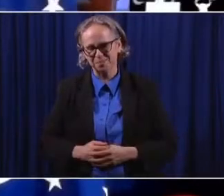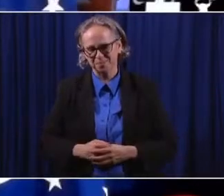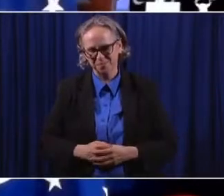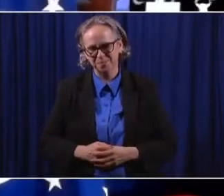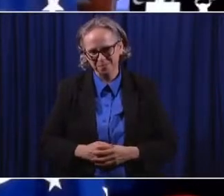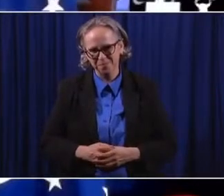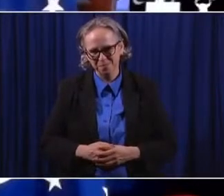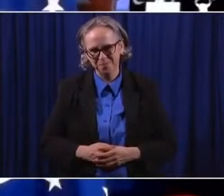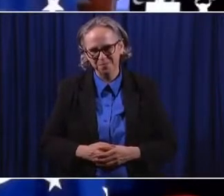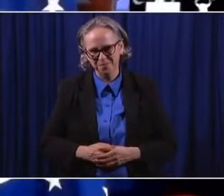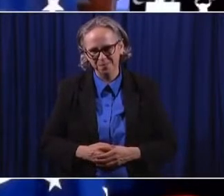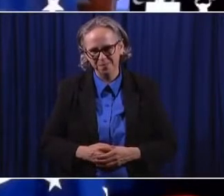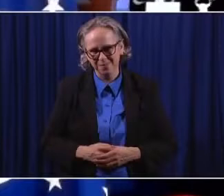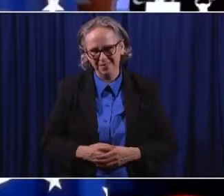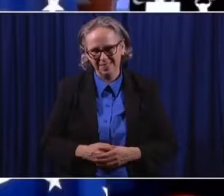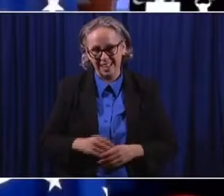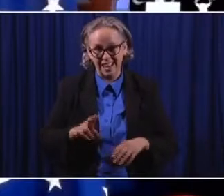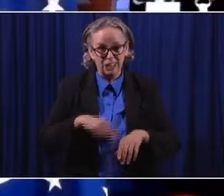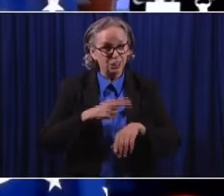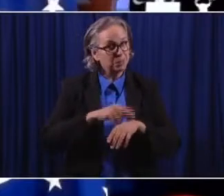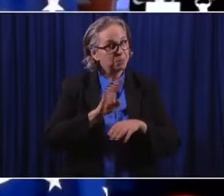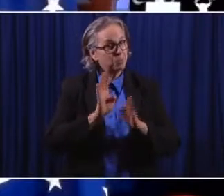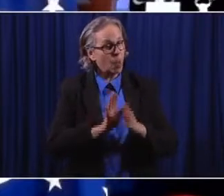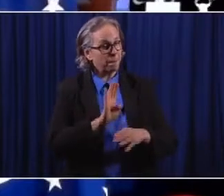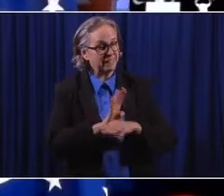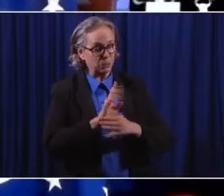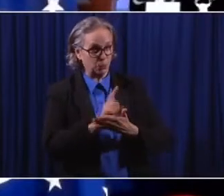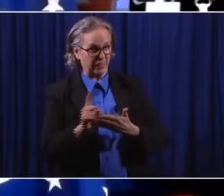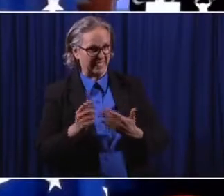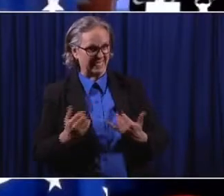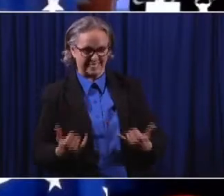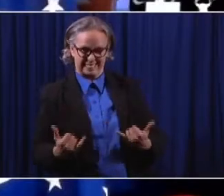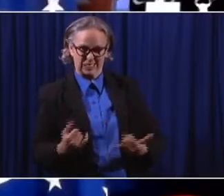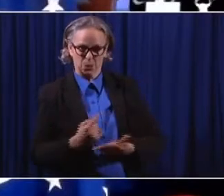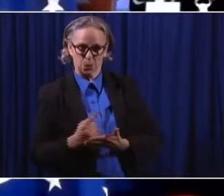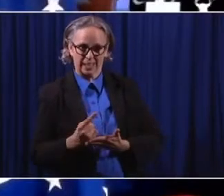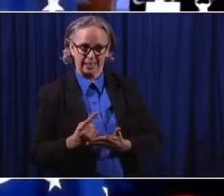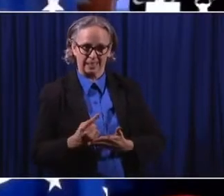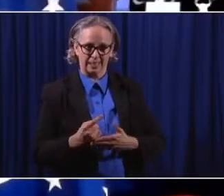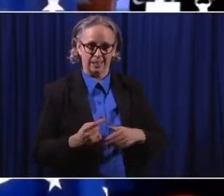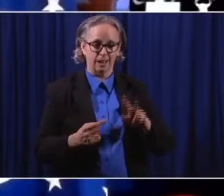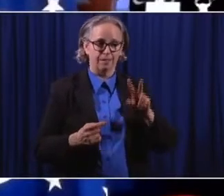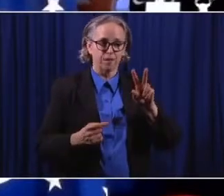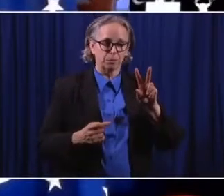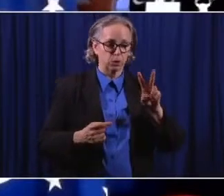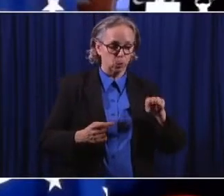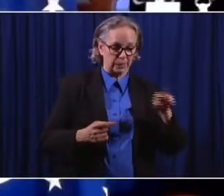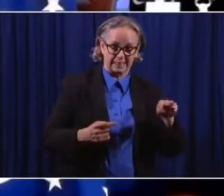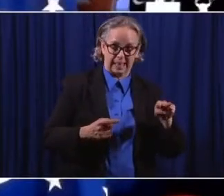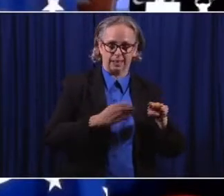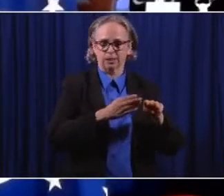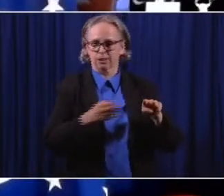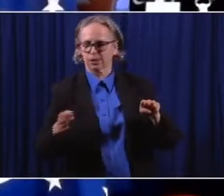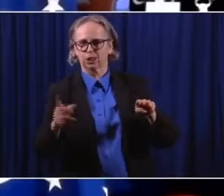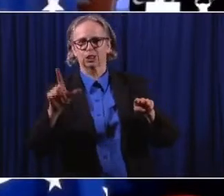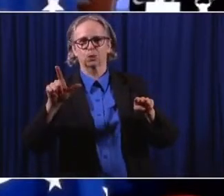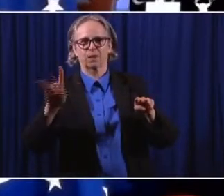National Small Business Week is this week, the 22nd to the 24th is the days that we're focused on. There are